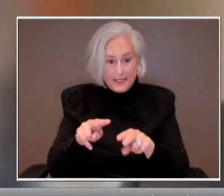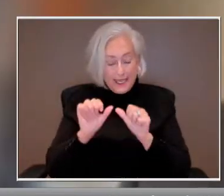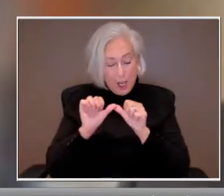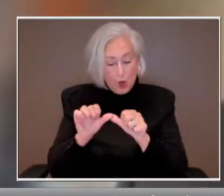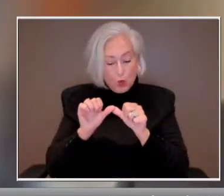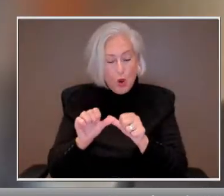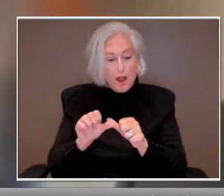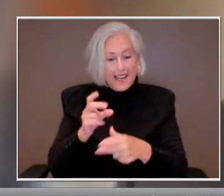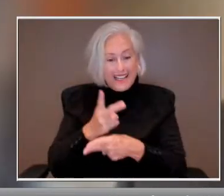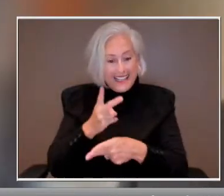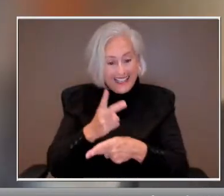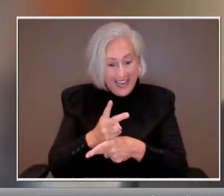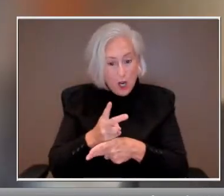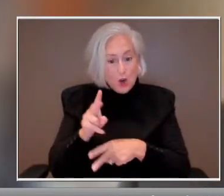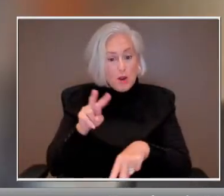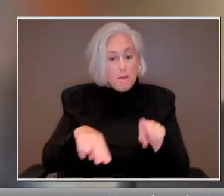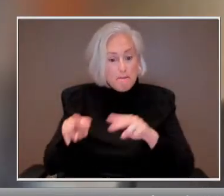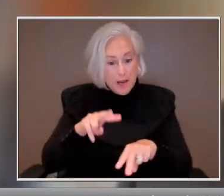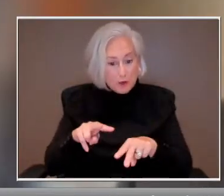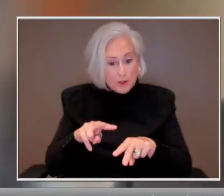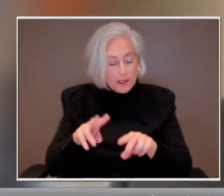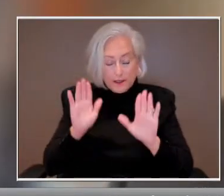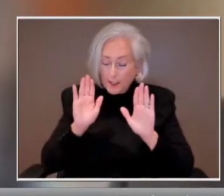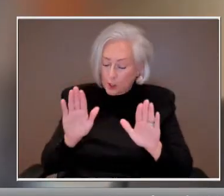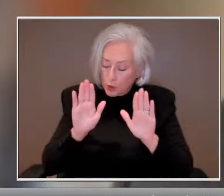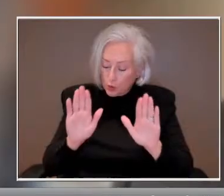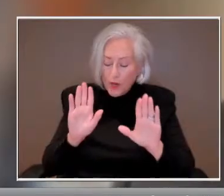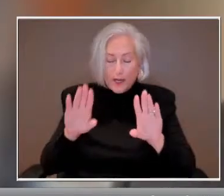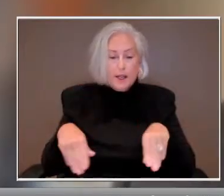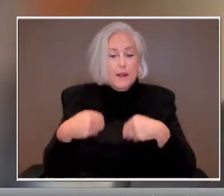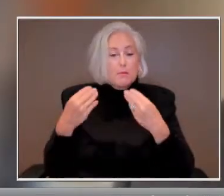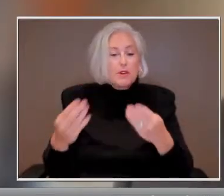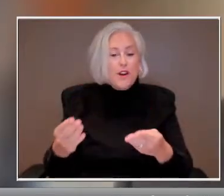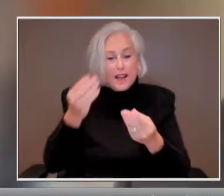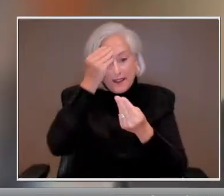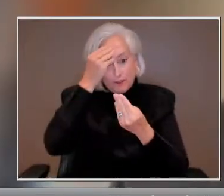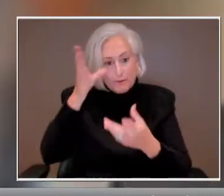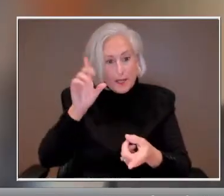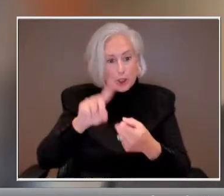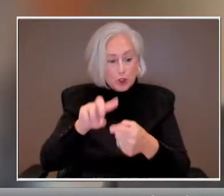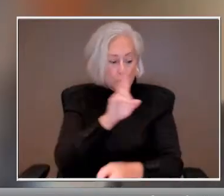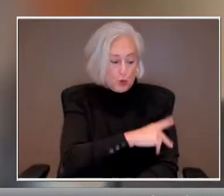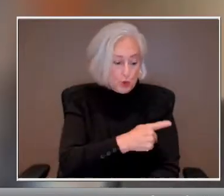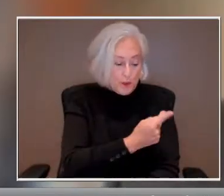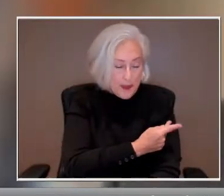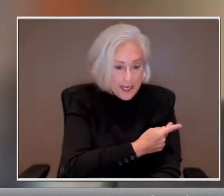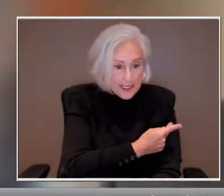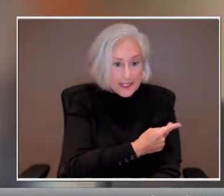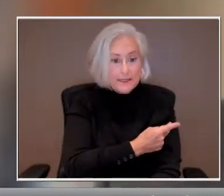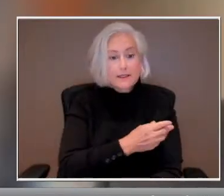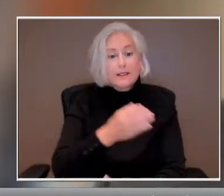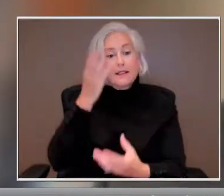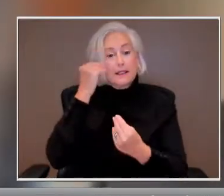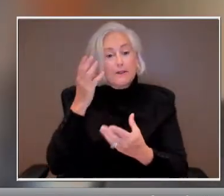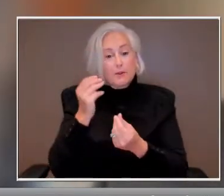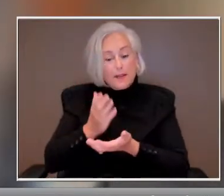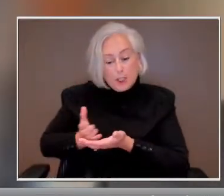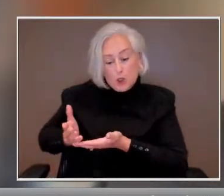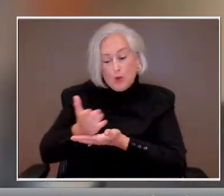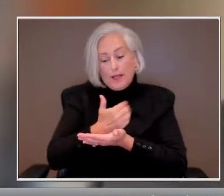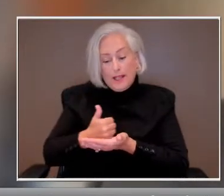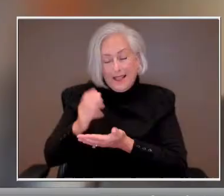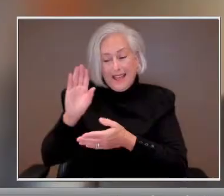continue to provide access and information to the patient, but also information that we're collecting that we can provide back to the